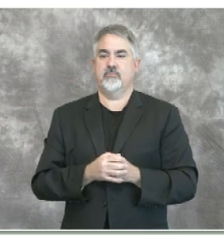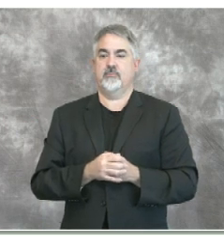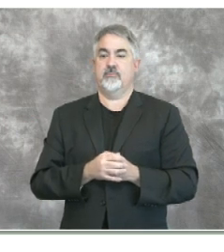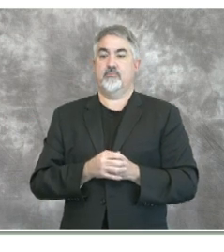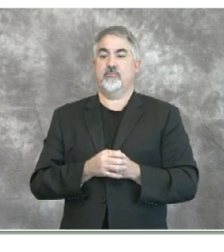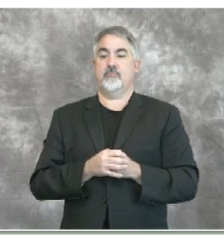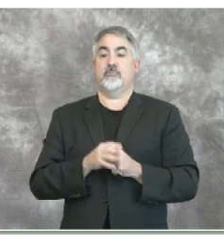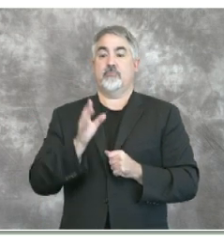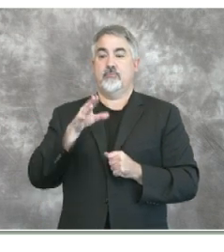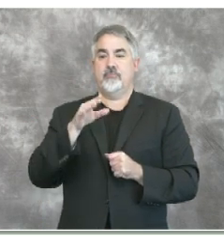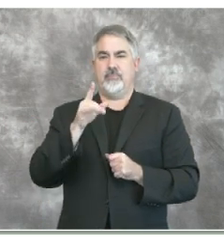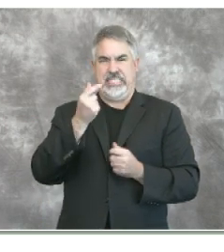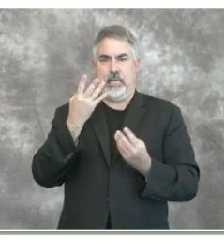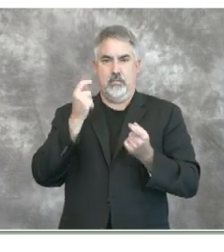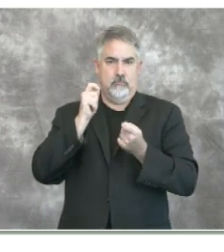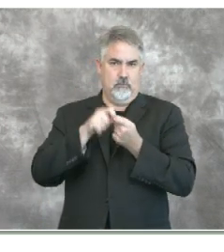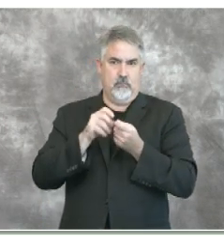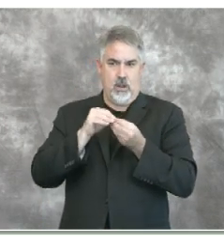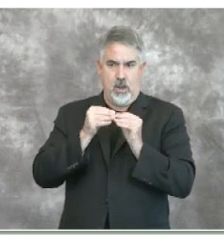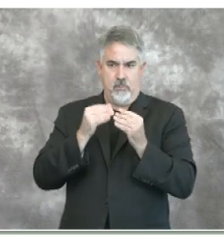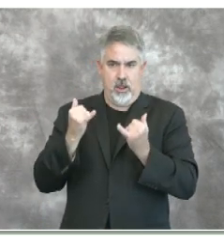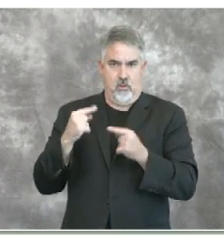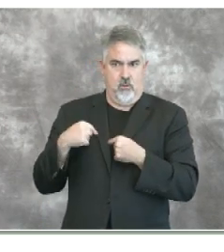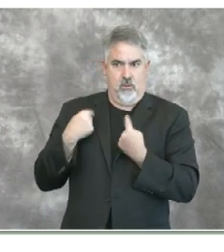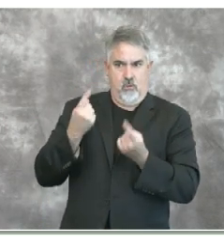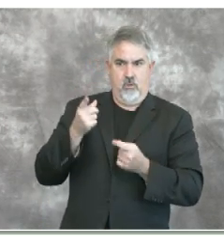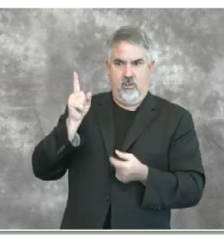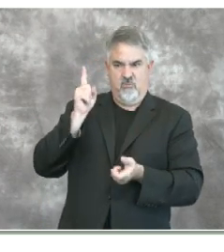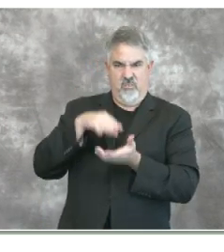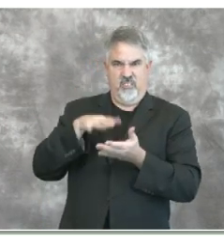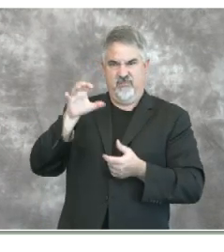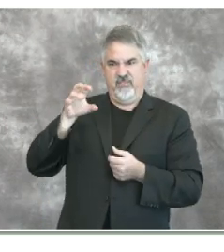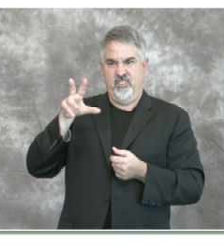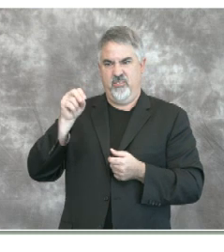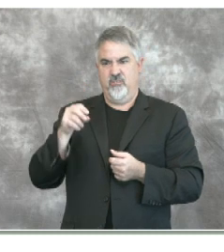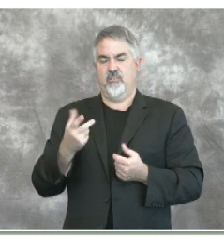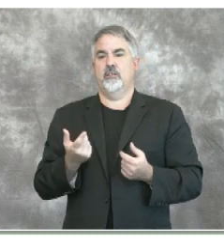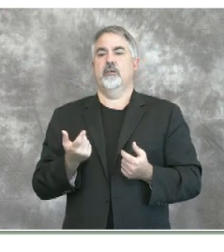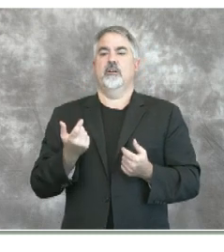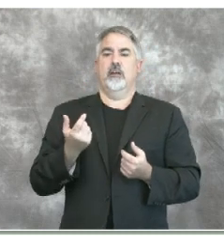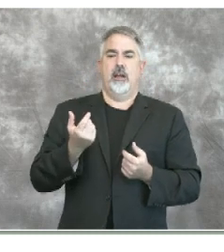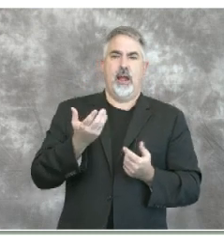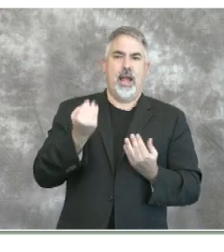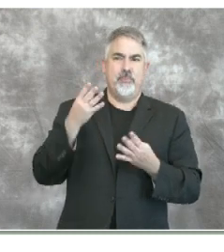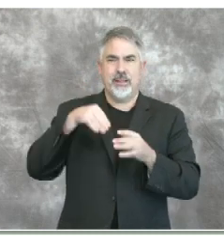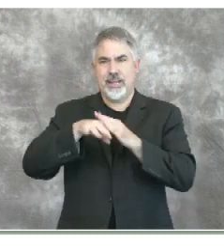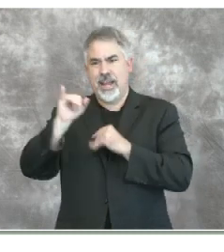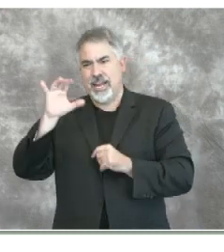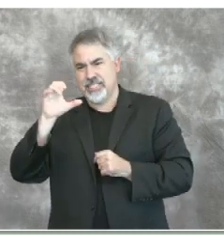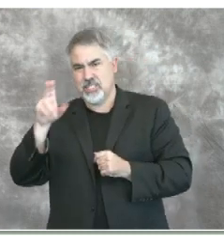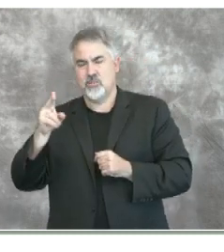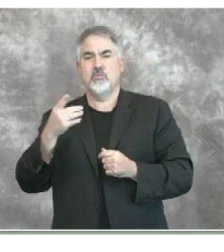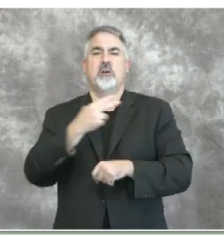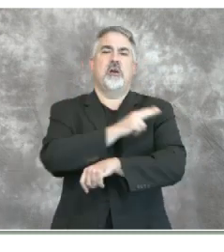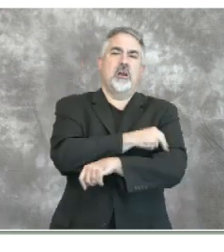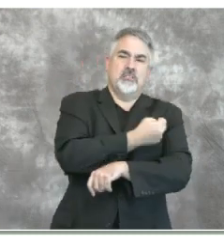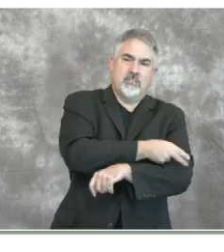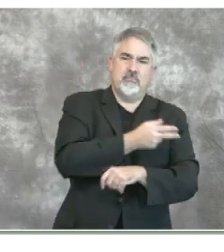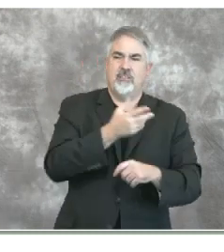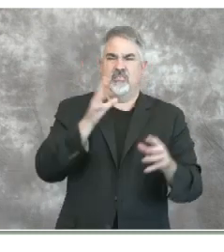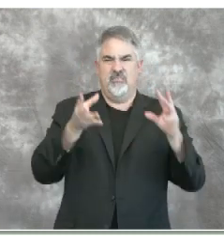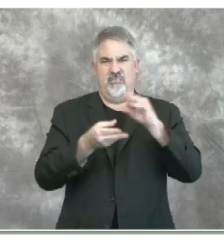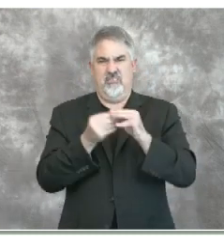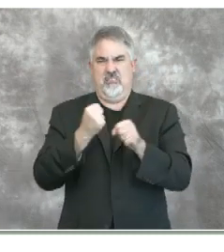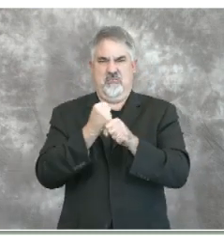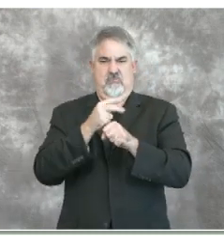confirmed cases. You can see reported tests, hospitalizations, and ICUs. Those are cumulative figures that are right there in the middle of the chart. On the